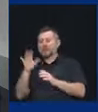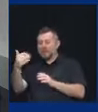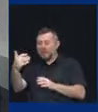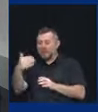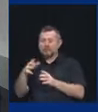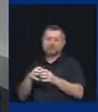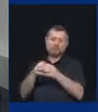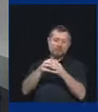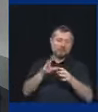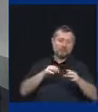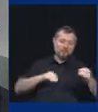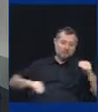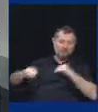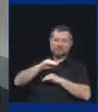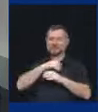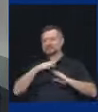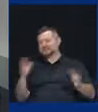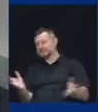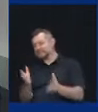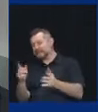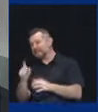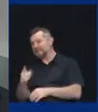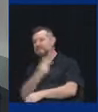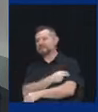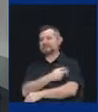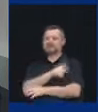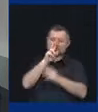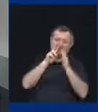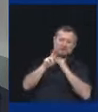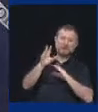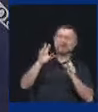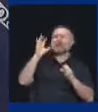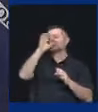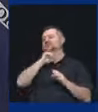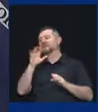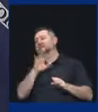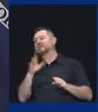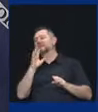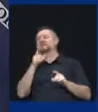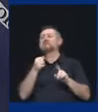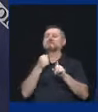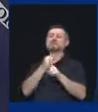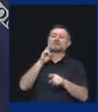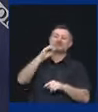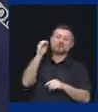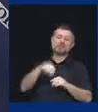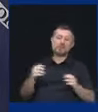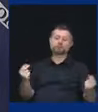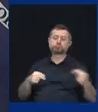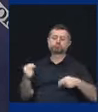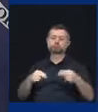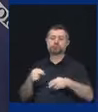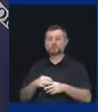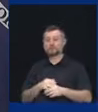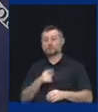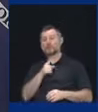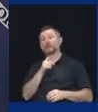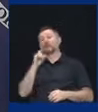those who are not vaccinated vaccinated, but do you have any estimate of when we might be able to hit the 70%? That is a good